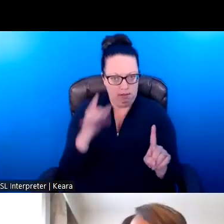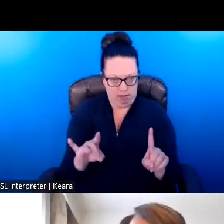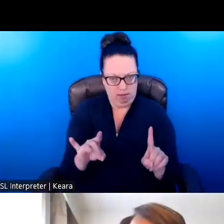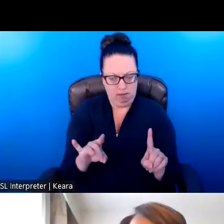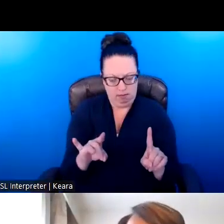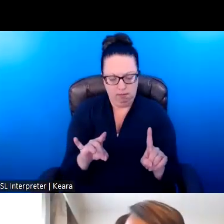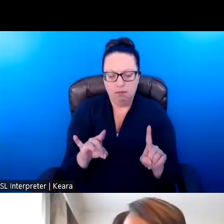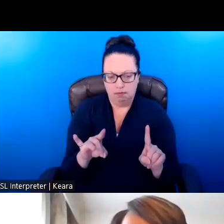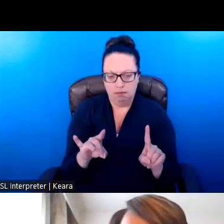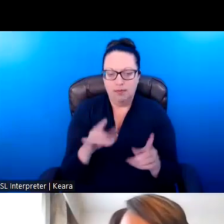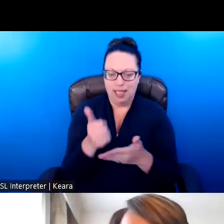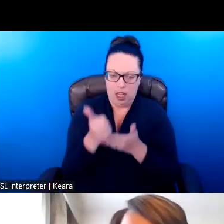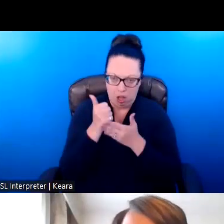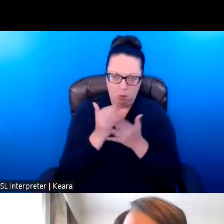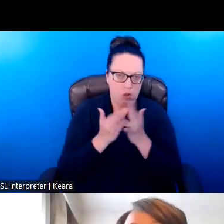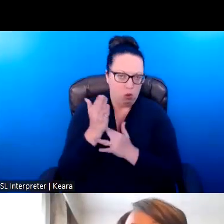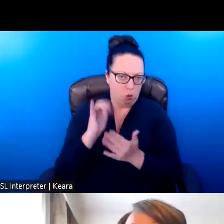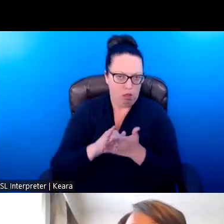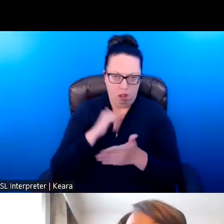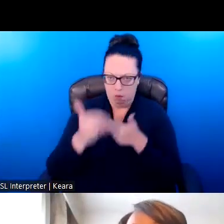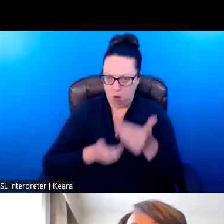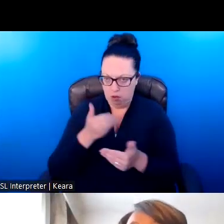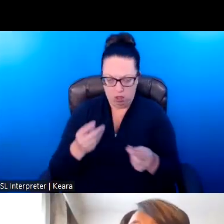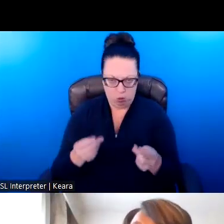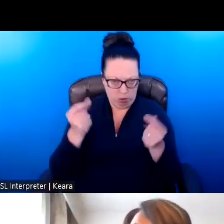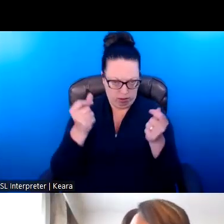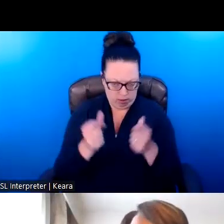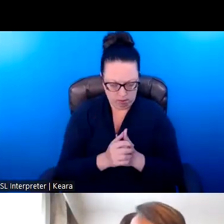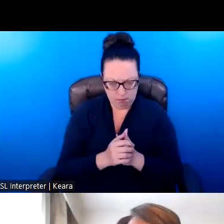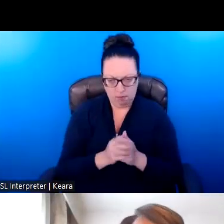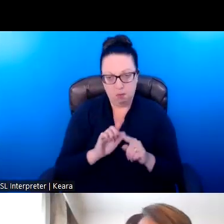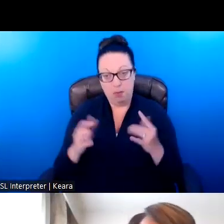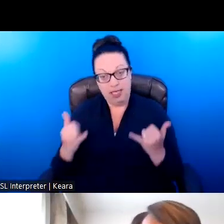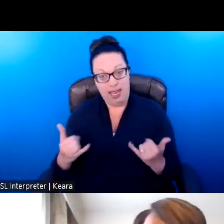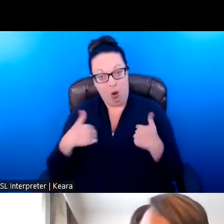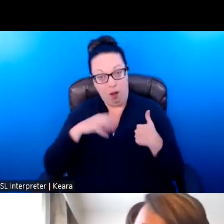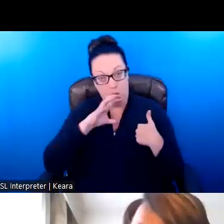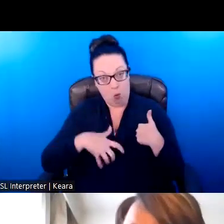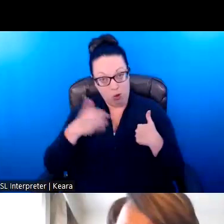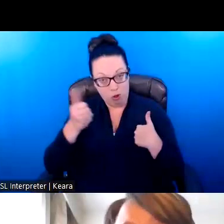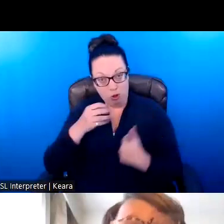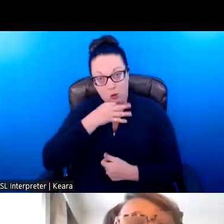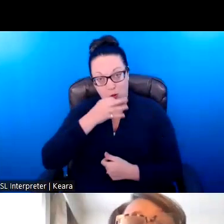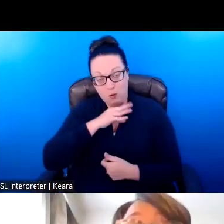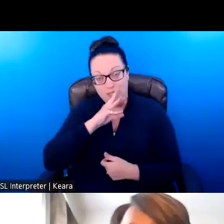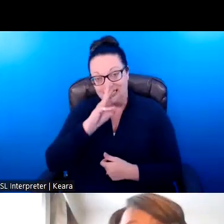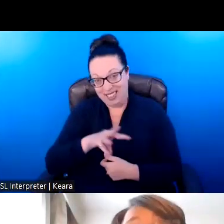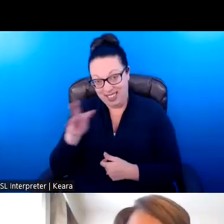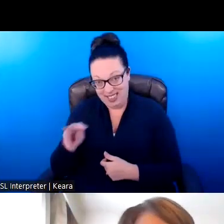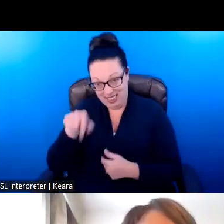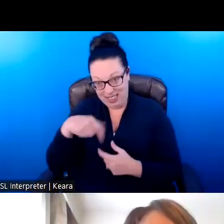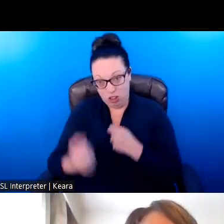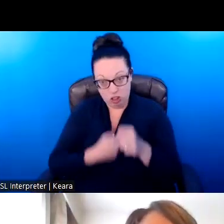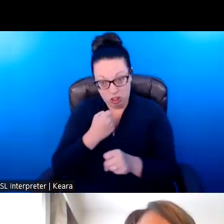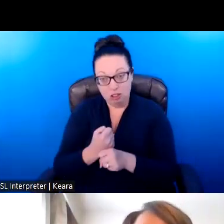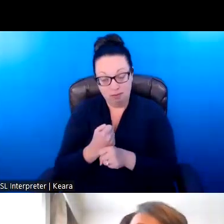helped me through that process very quickly. However, as I'm older, I'll be 66 this year, it's wearing me